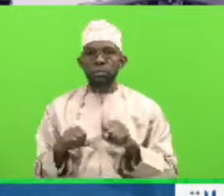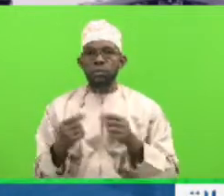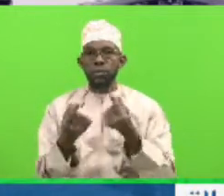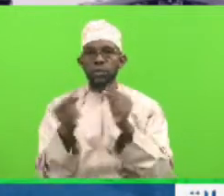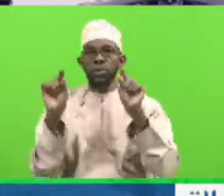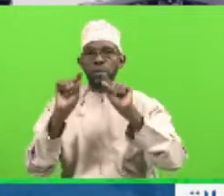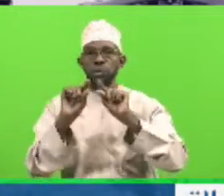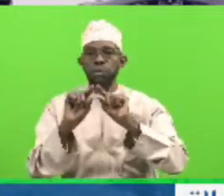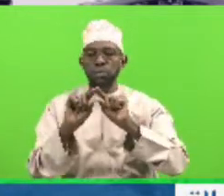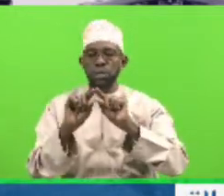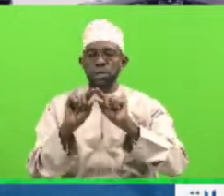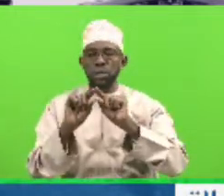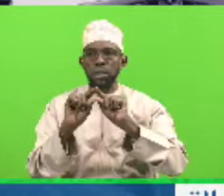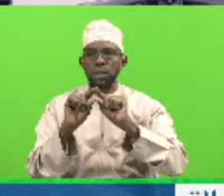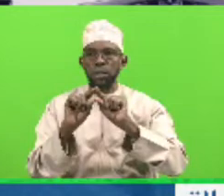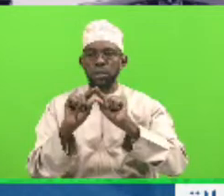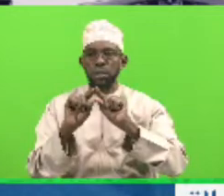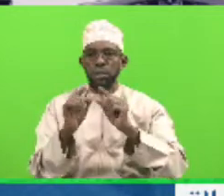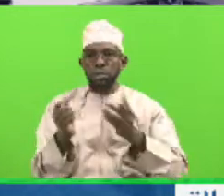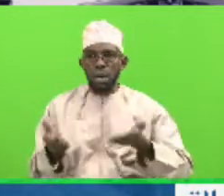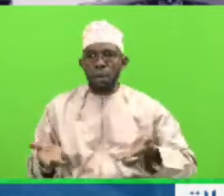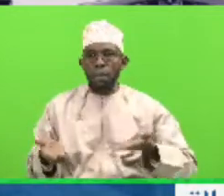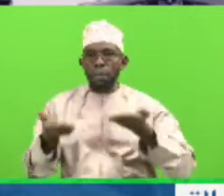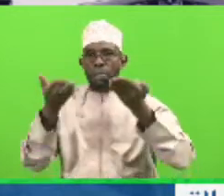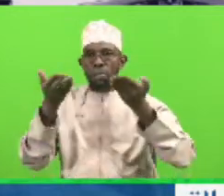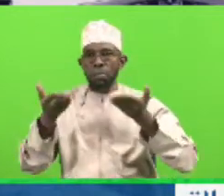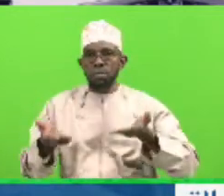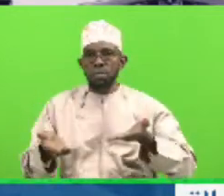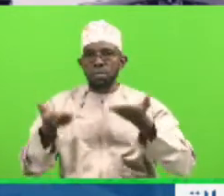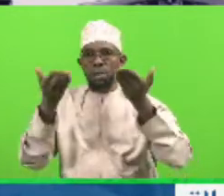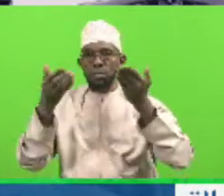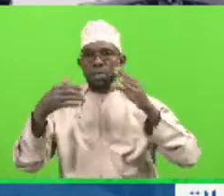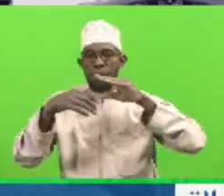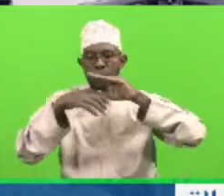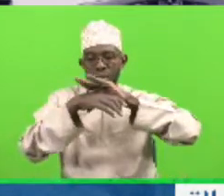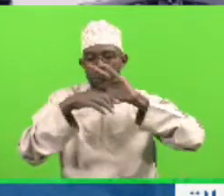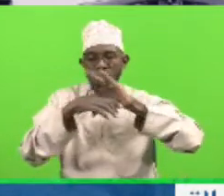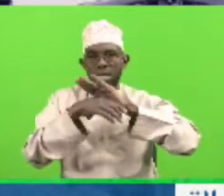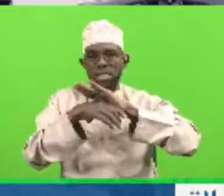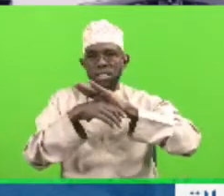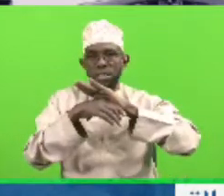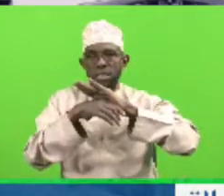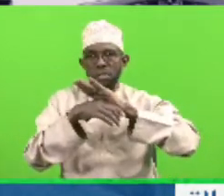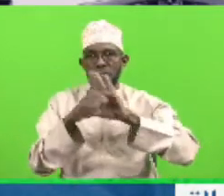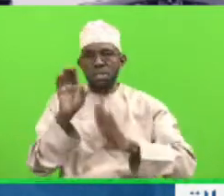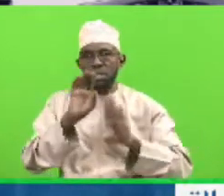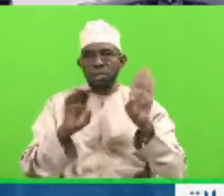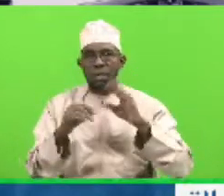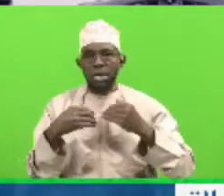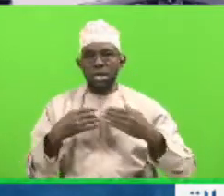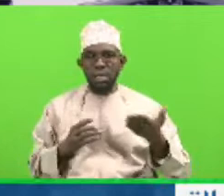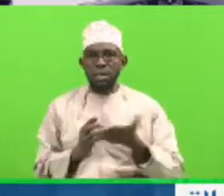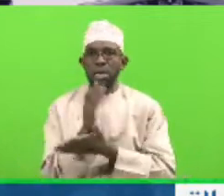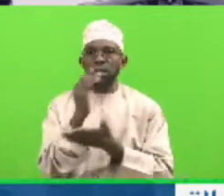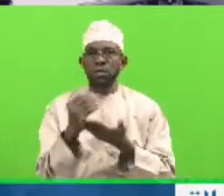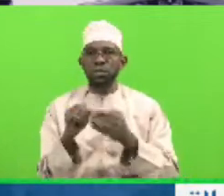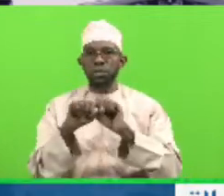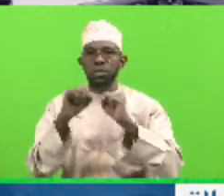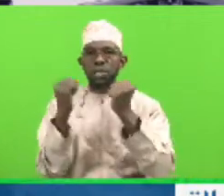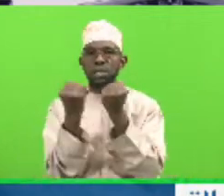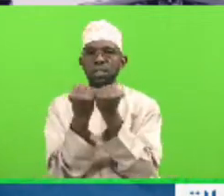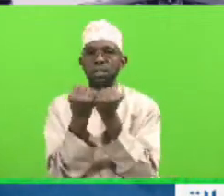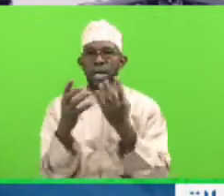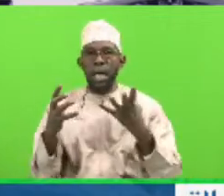Groups that are promoting homosexual behavior have a right of association, and that they